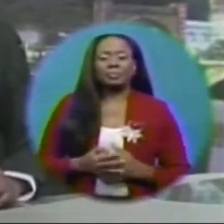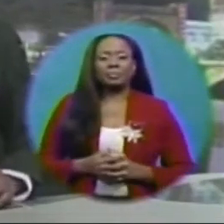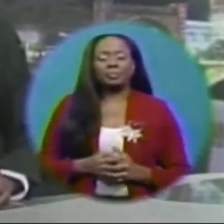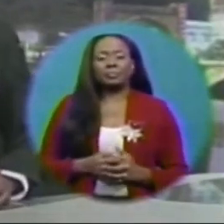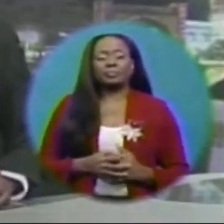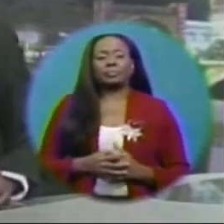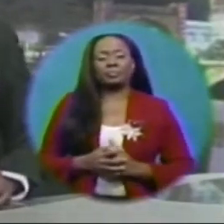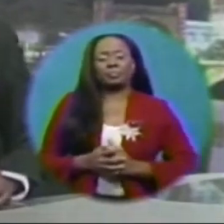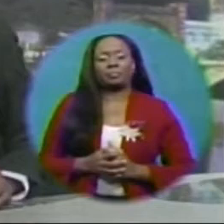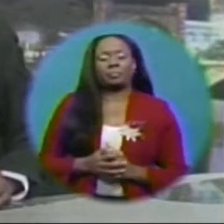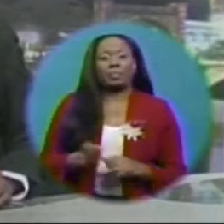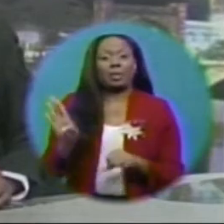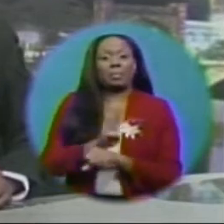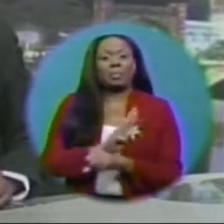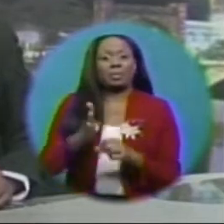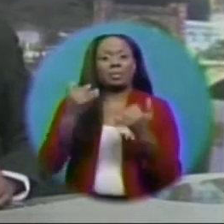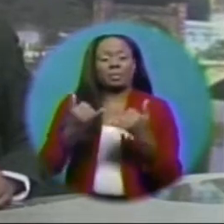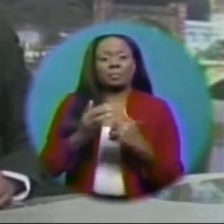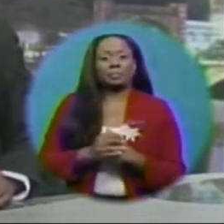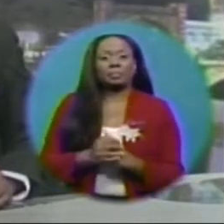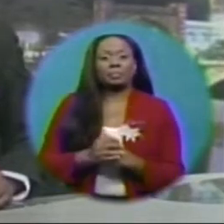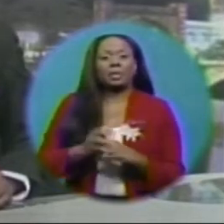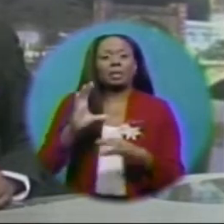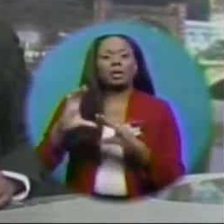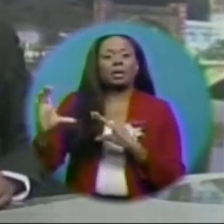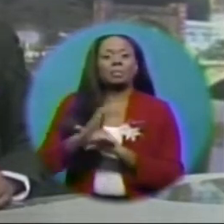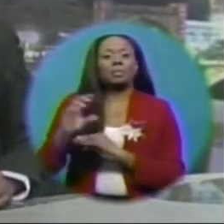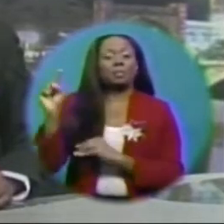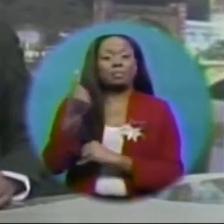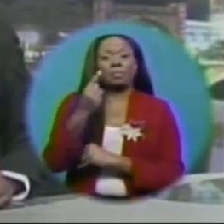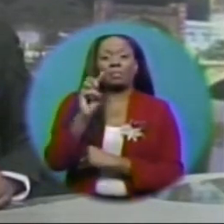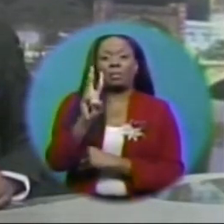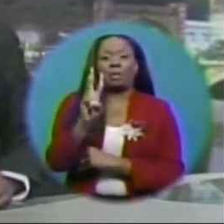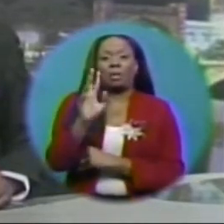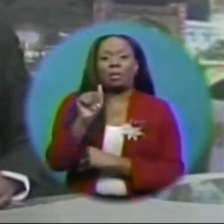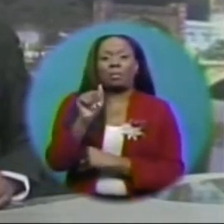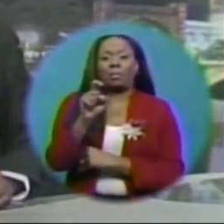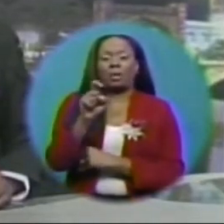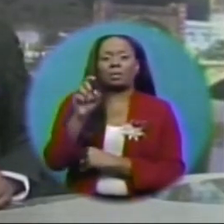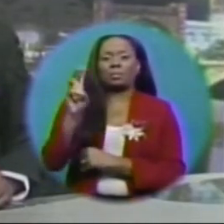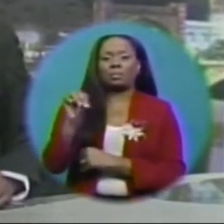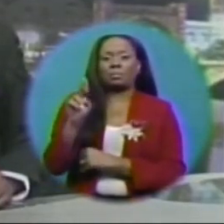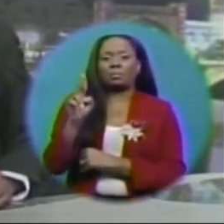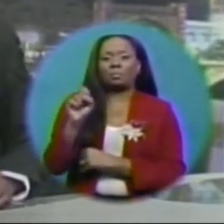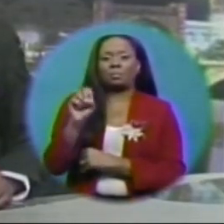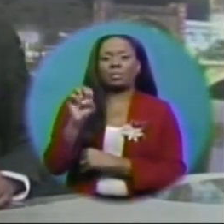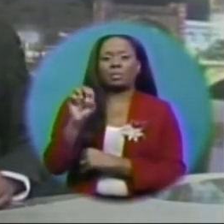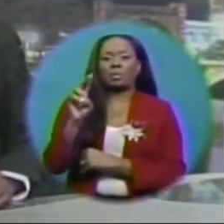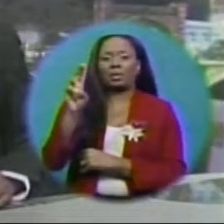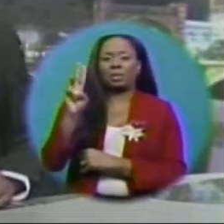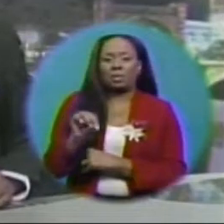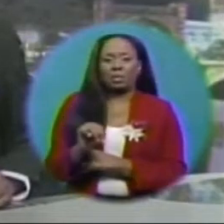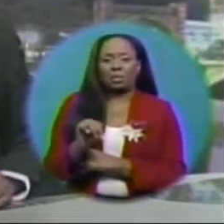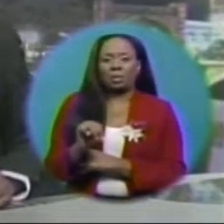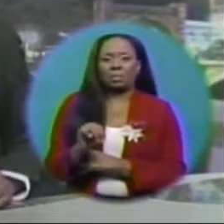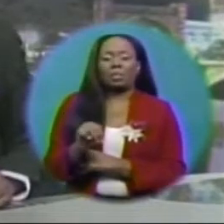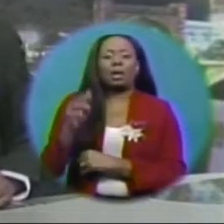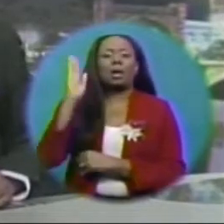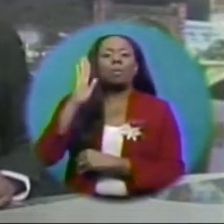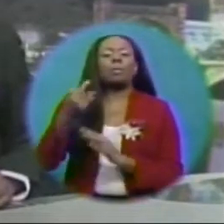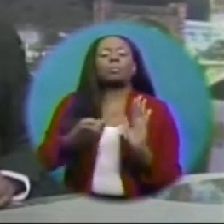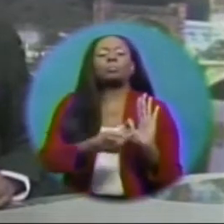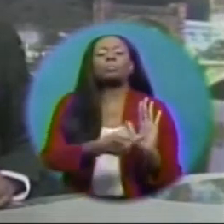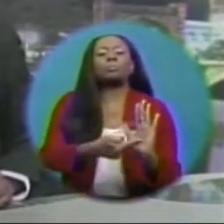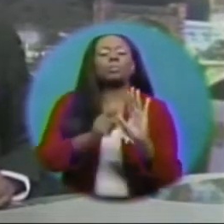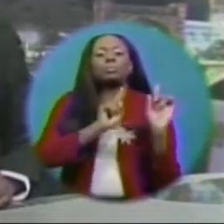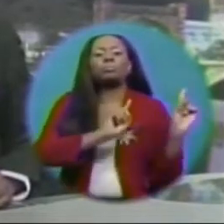Now to our business news. The Caribbean's first wax museum has extended its reach beyond its Maxwell Christchurch base for the holiday season, with the